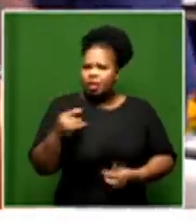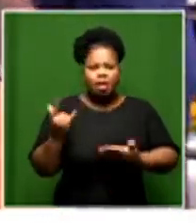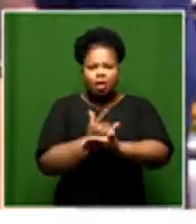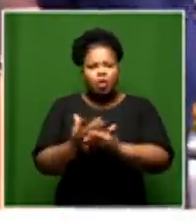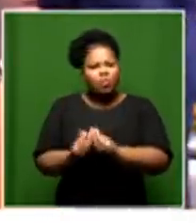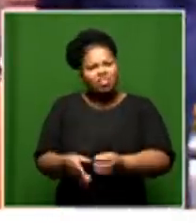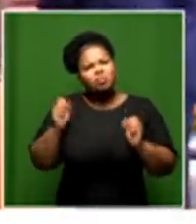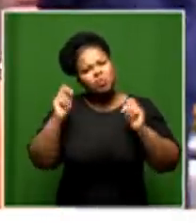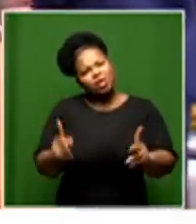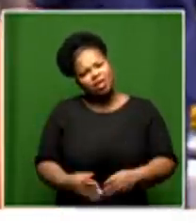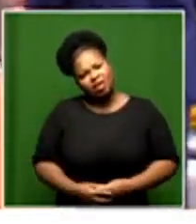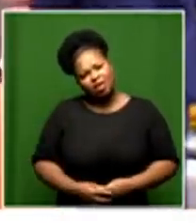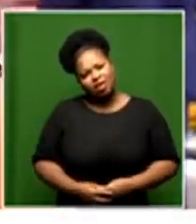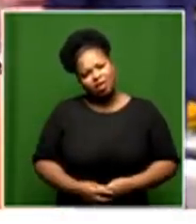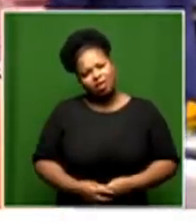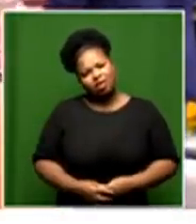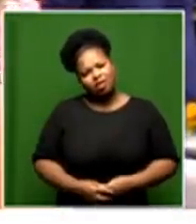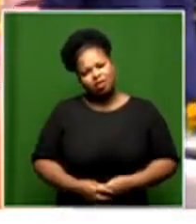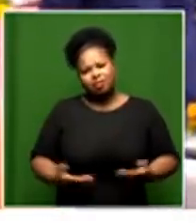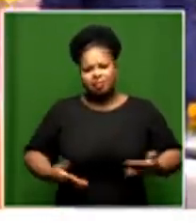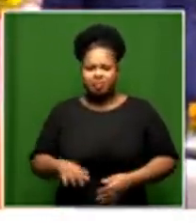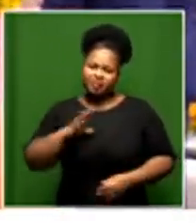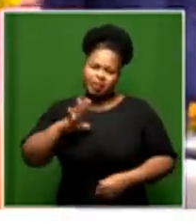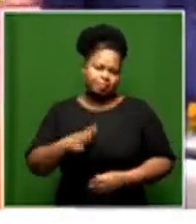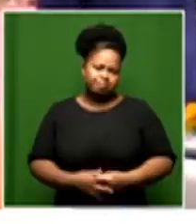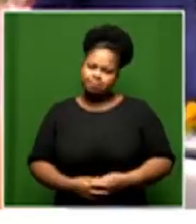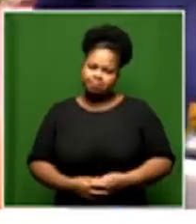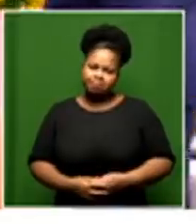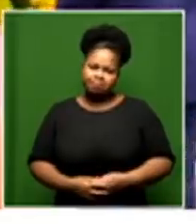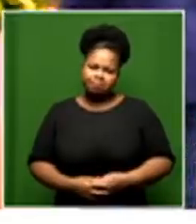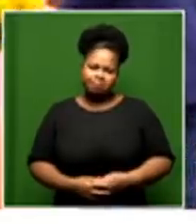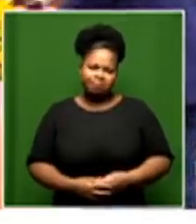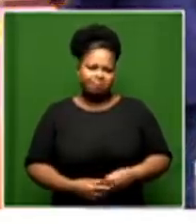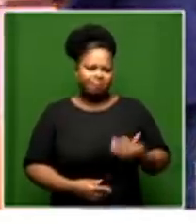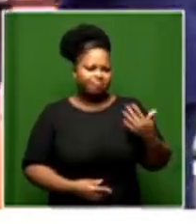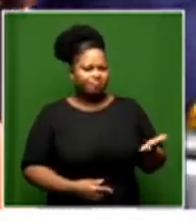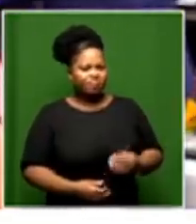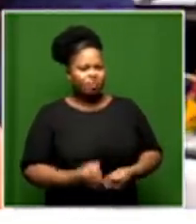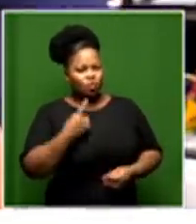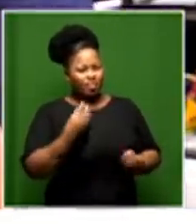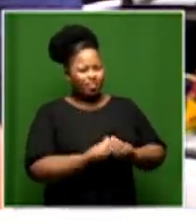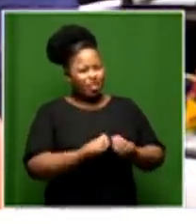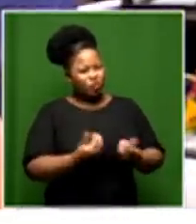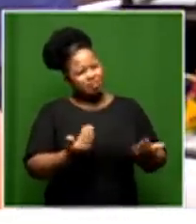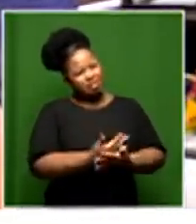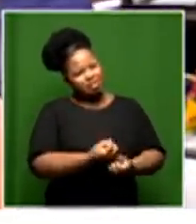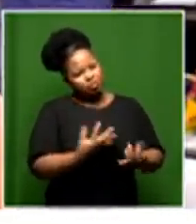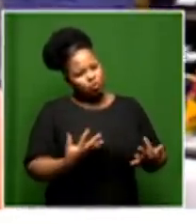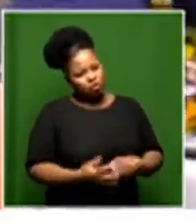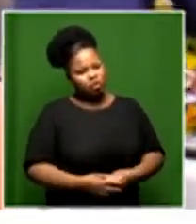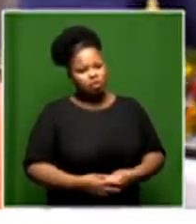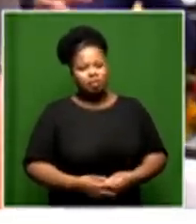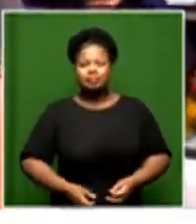and he was okay. But it's fine. What is it that you are going to miss mostly?